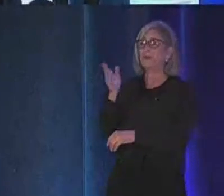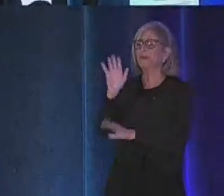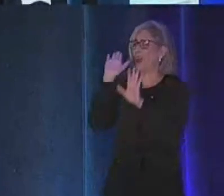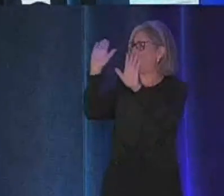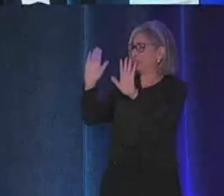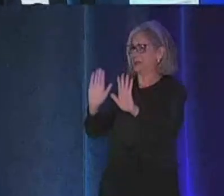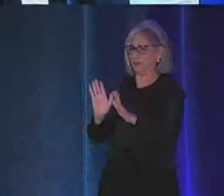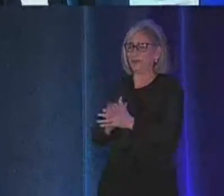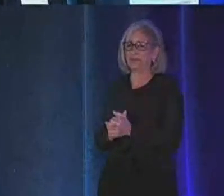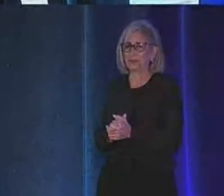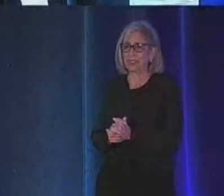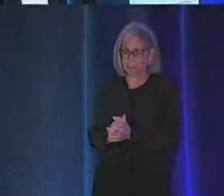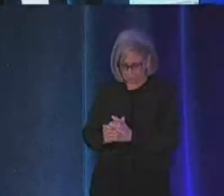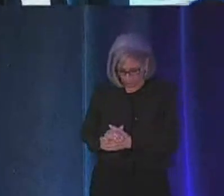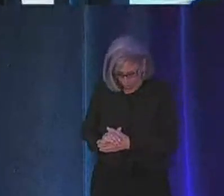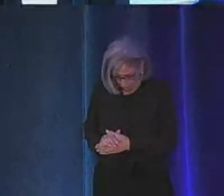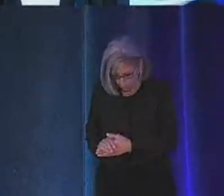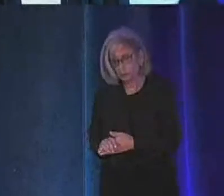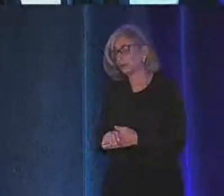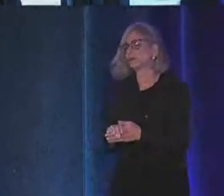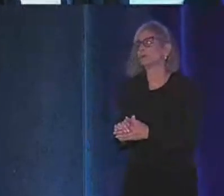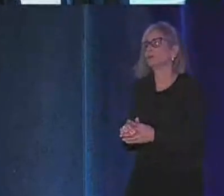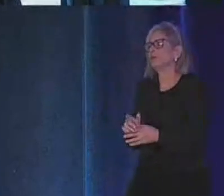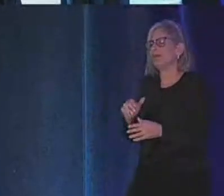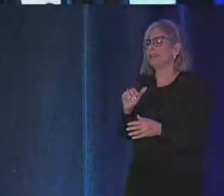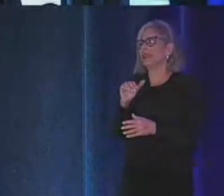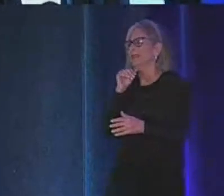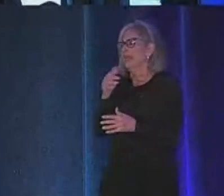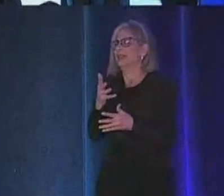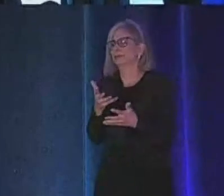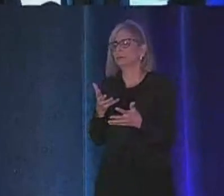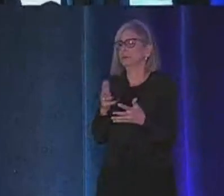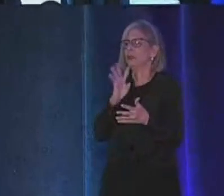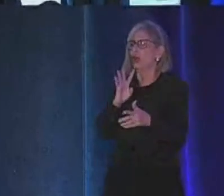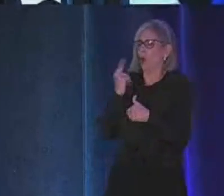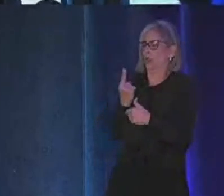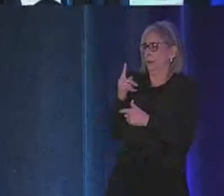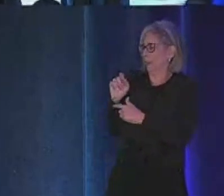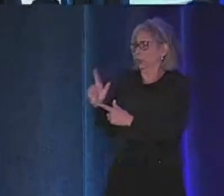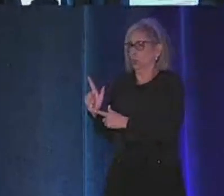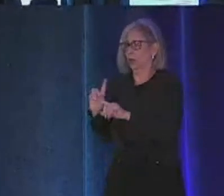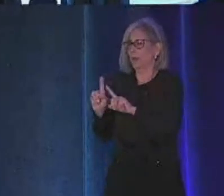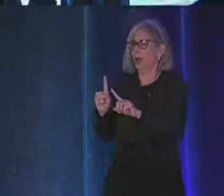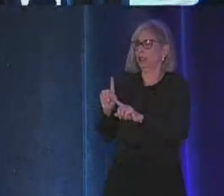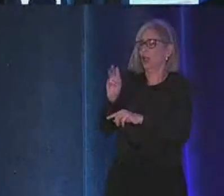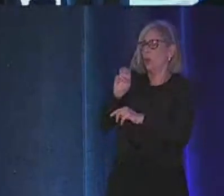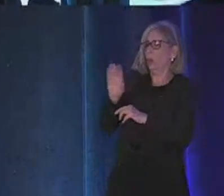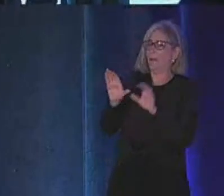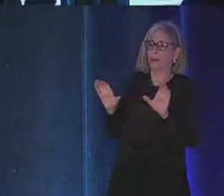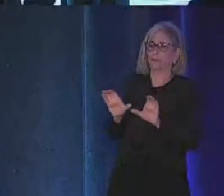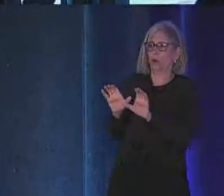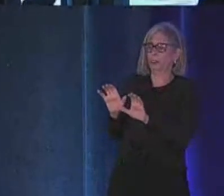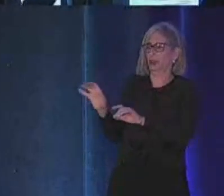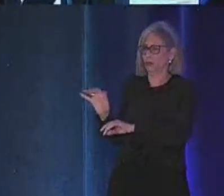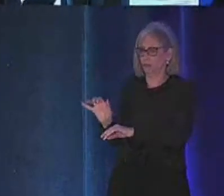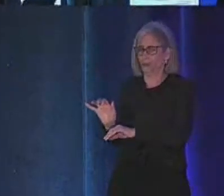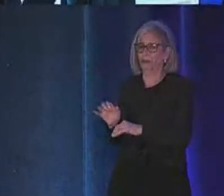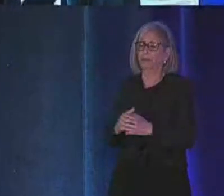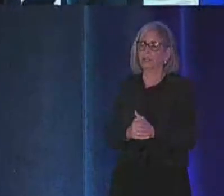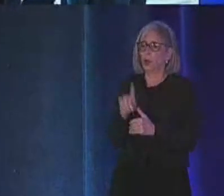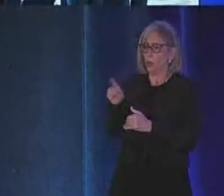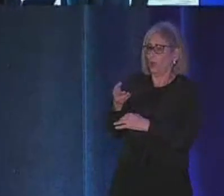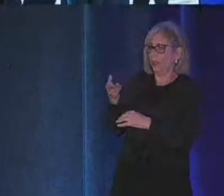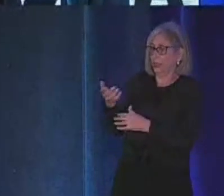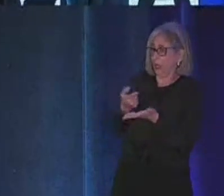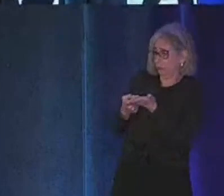Awesome. And we're going to not so much talk about the tool, but we're going to talk about web performance, certainly. So one of the things that I'd